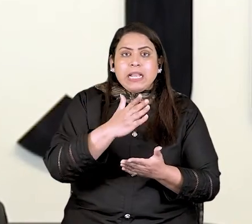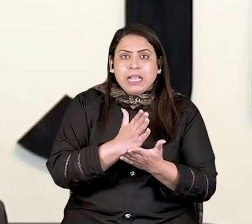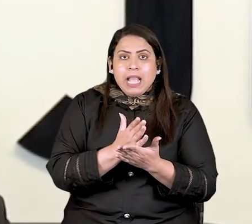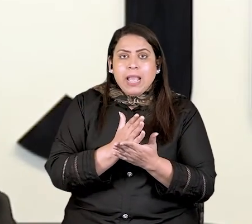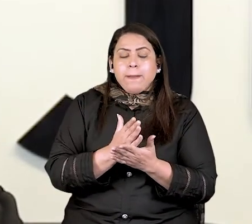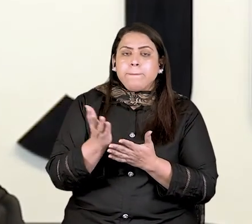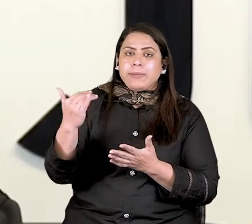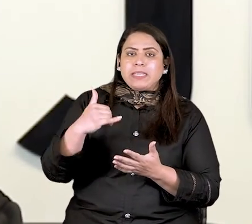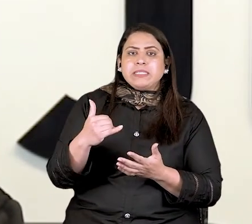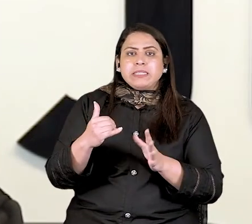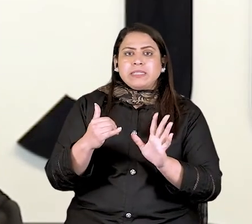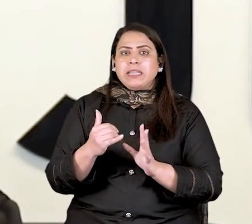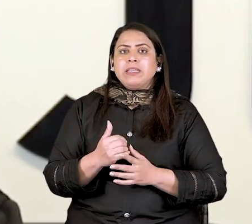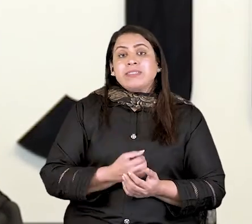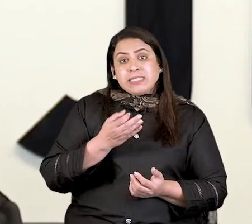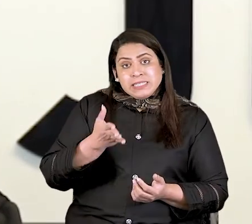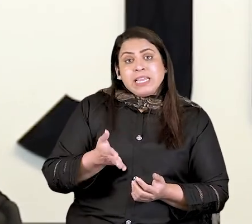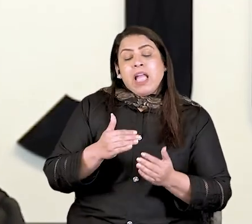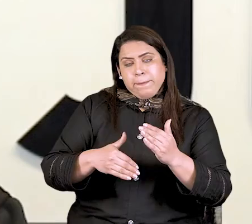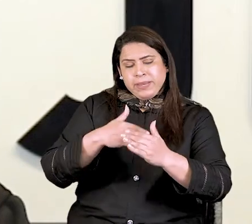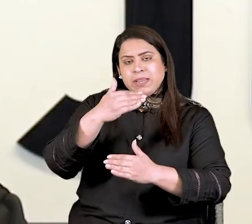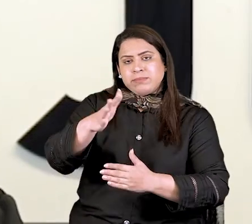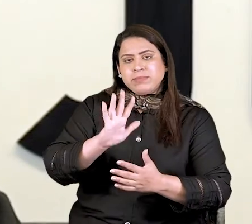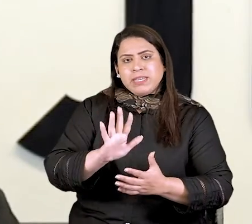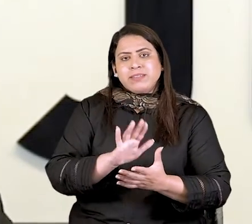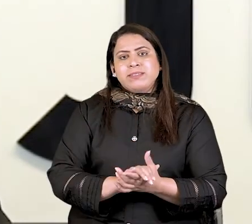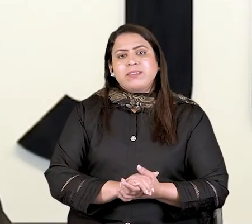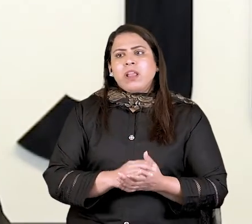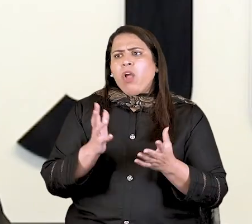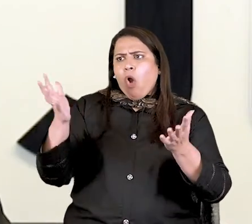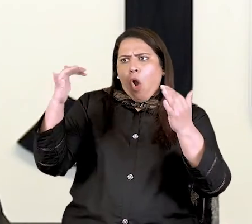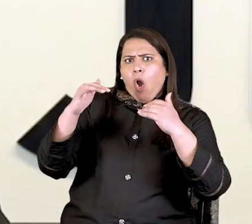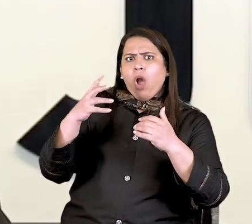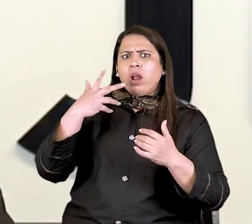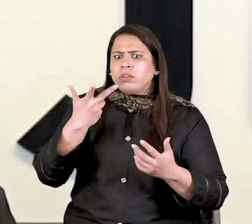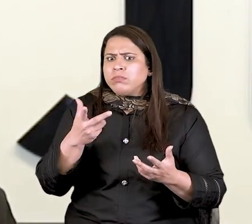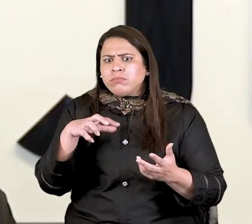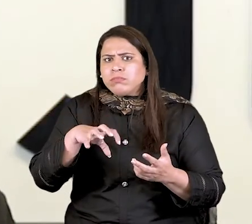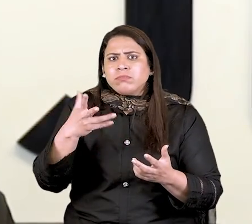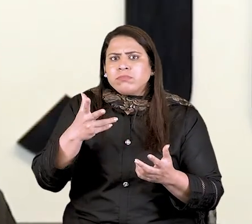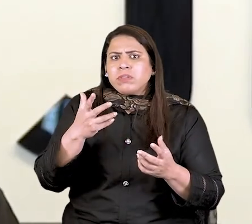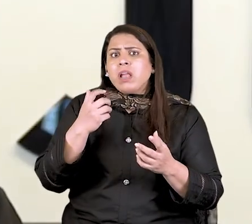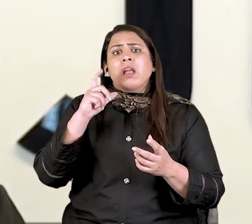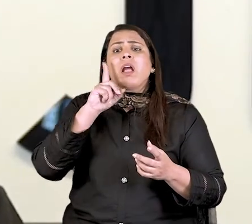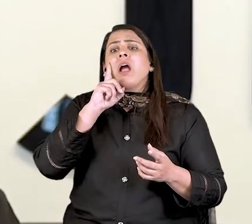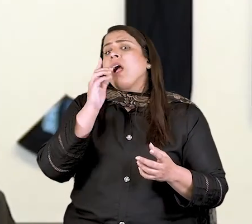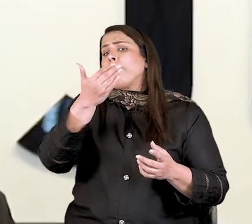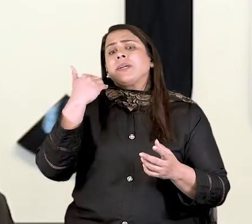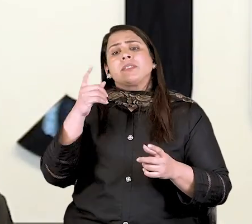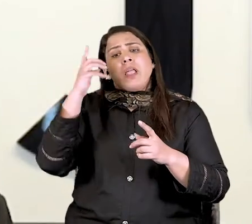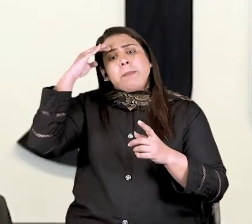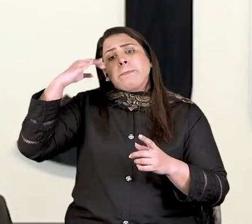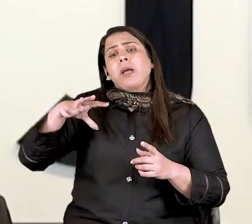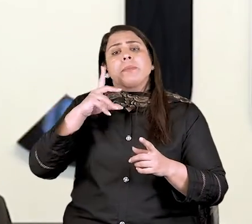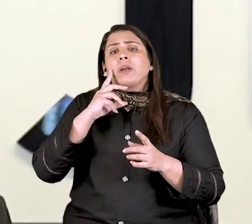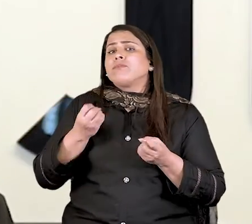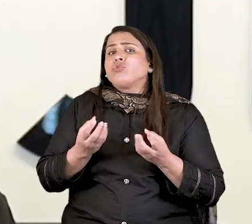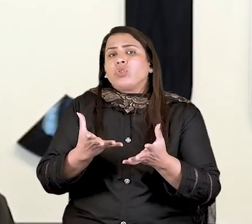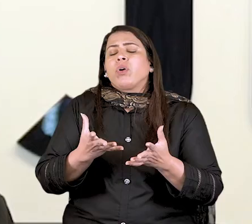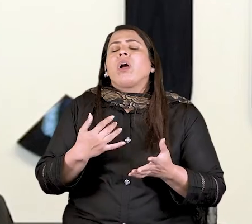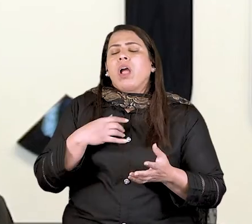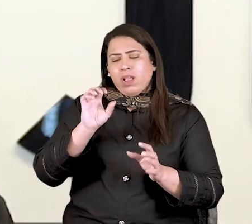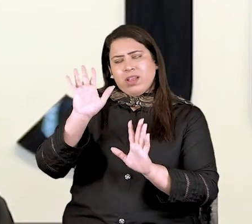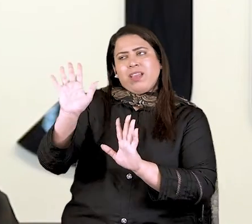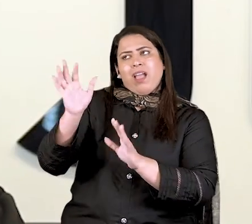3 over there. We've already acquired the first people are location. eating in Islamabad first. That's why we're going there. Yeah. All these guys come in and they're like, when are you coming to Islamabad?